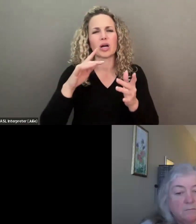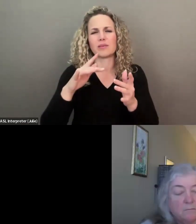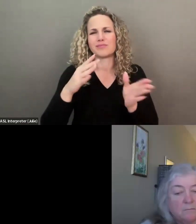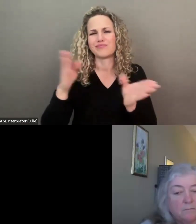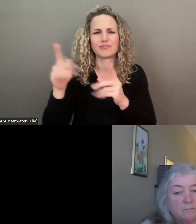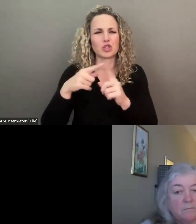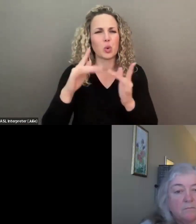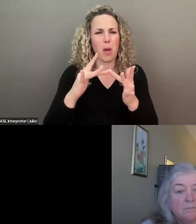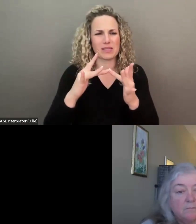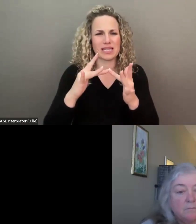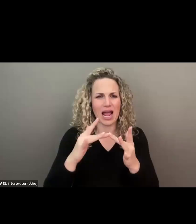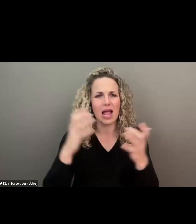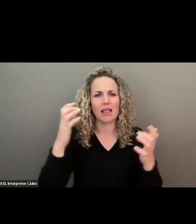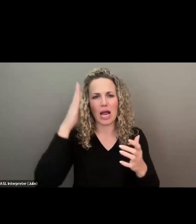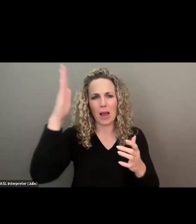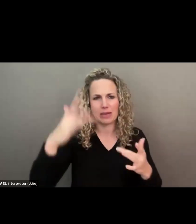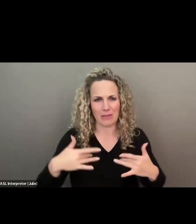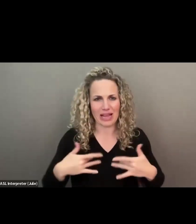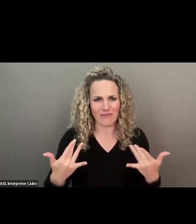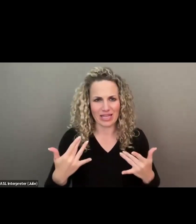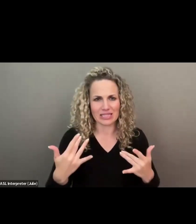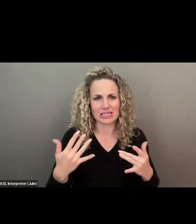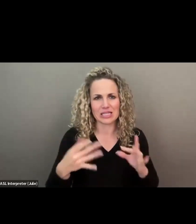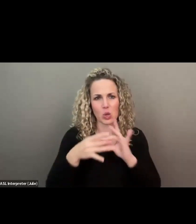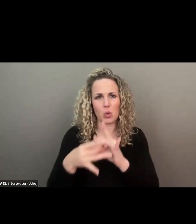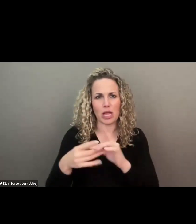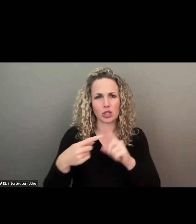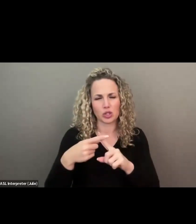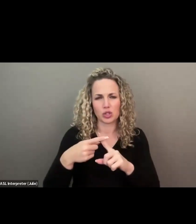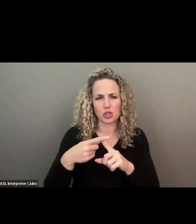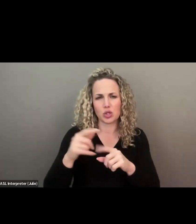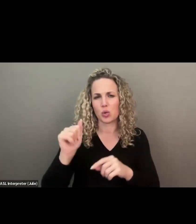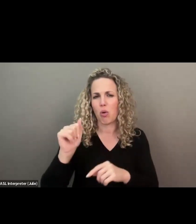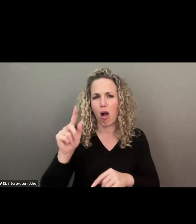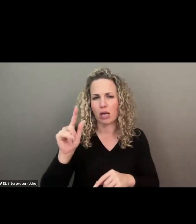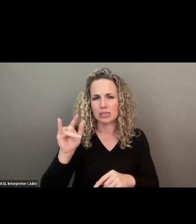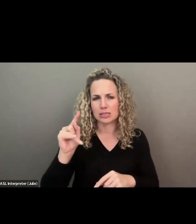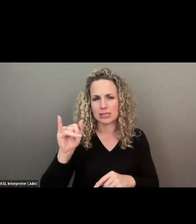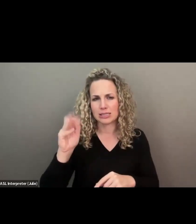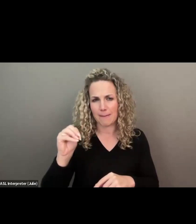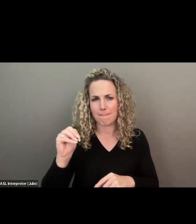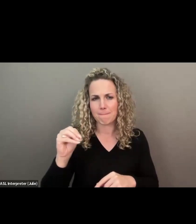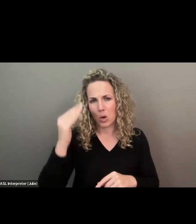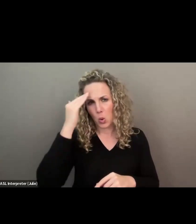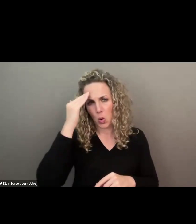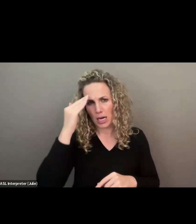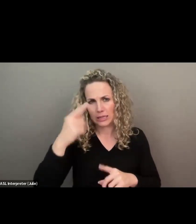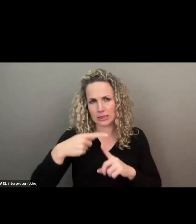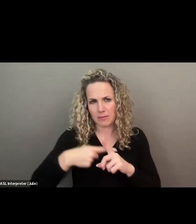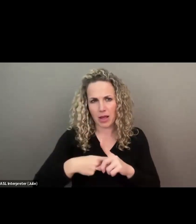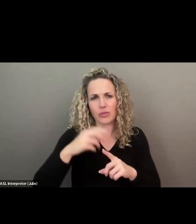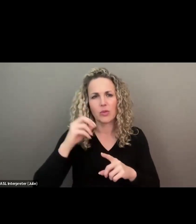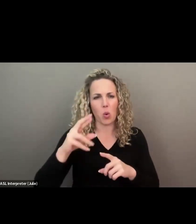bunch of upcoming events related to Autism Awareness Month, or as we are saying, Autism Acceptance